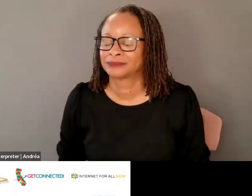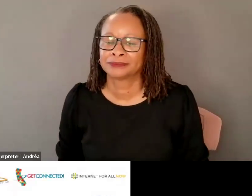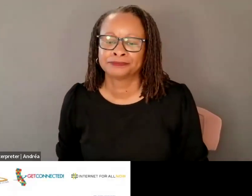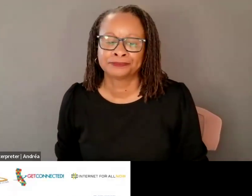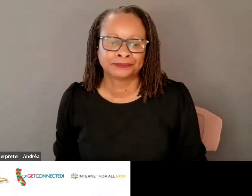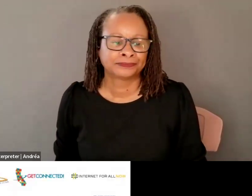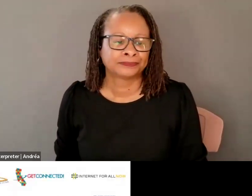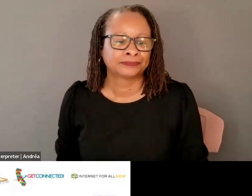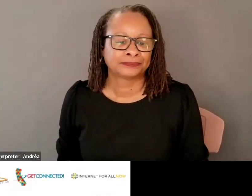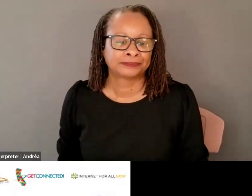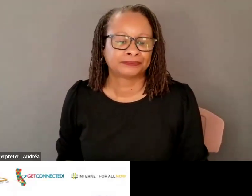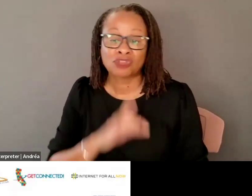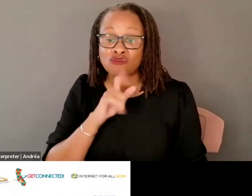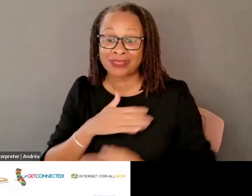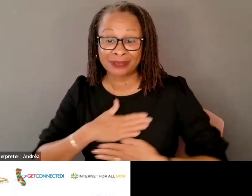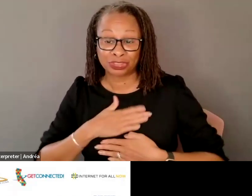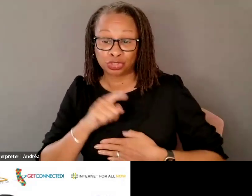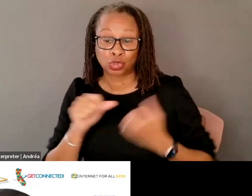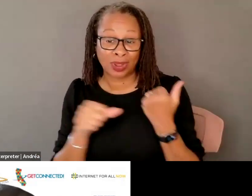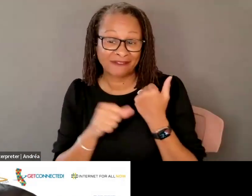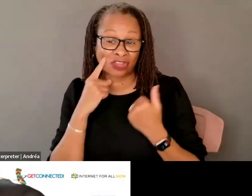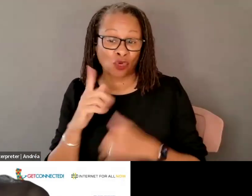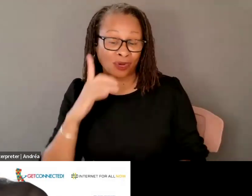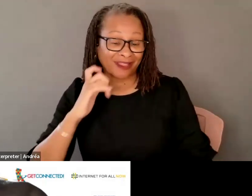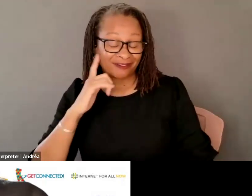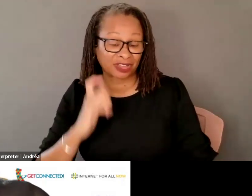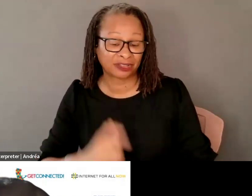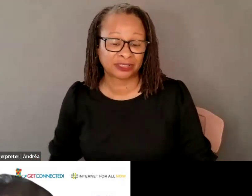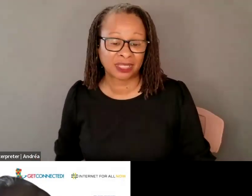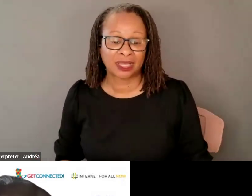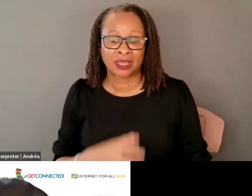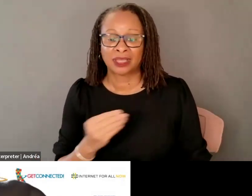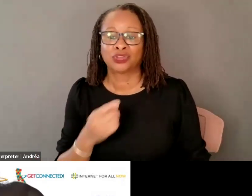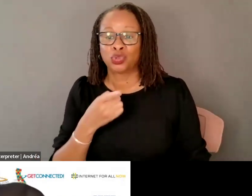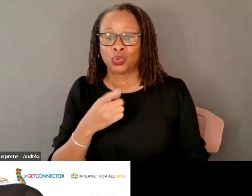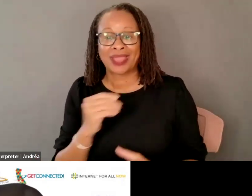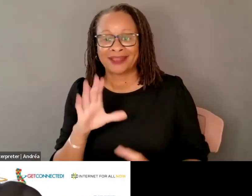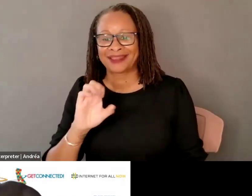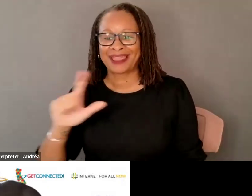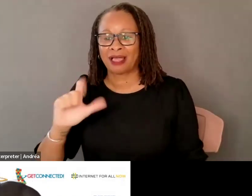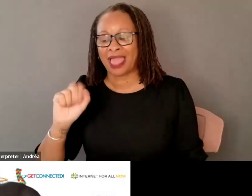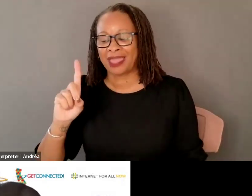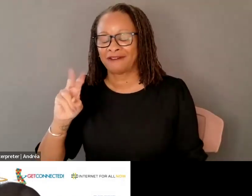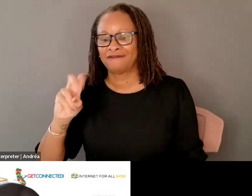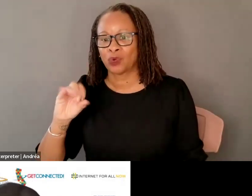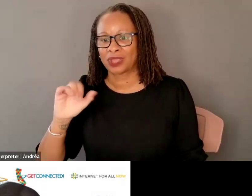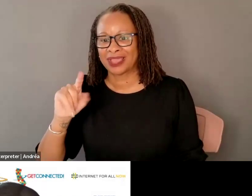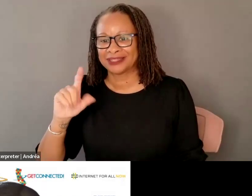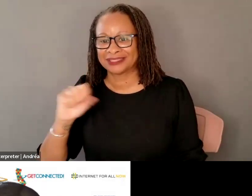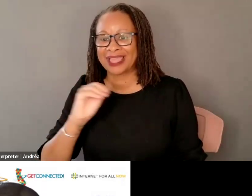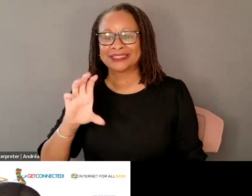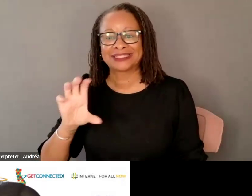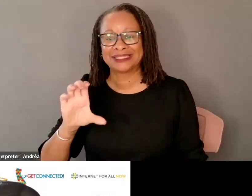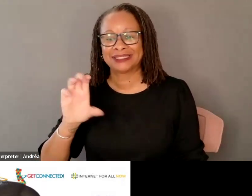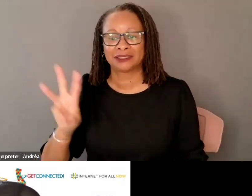And really appreciate you advocating for California, well, you and Cal Advocates and the CWA. I think